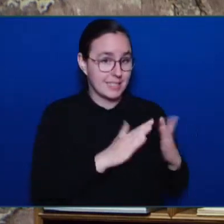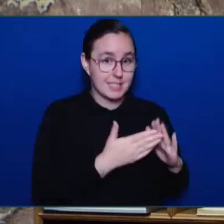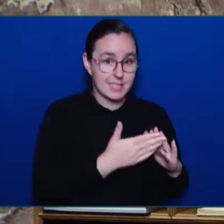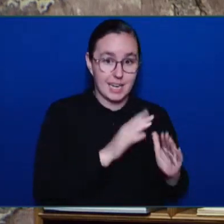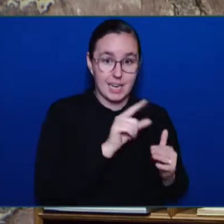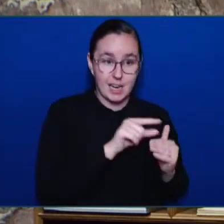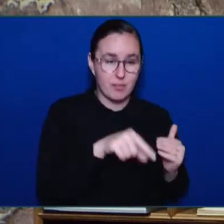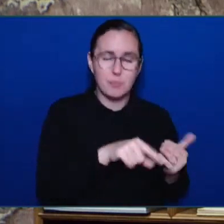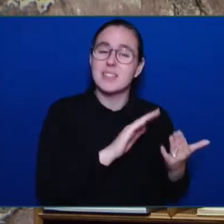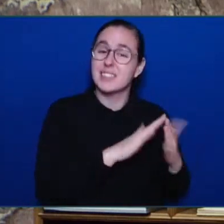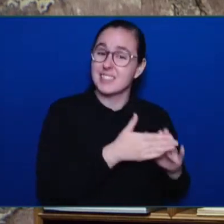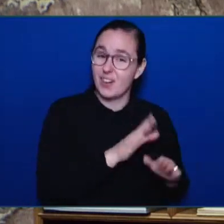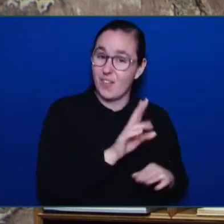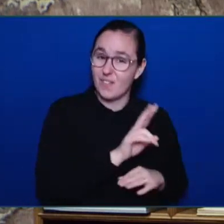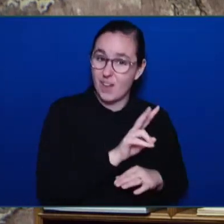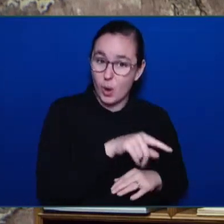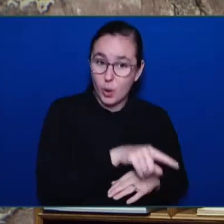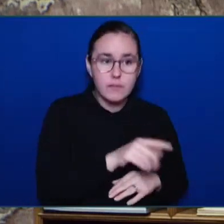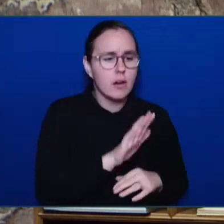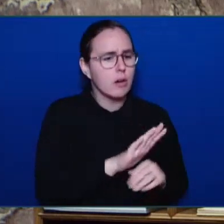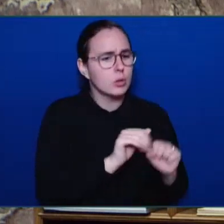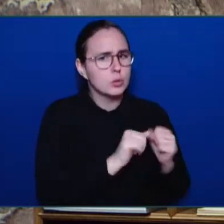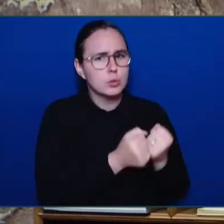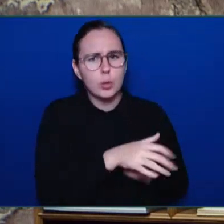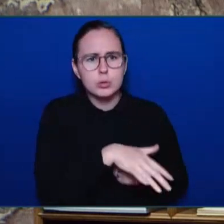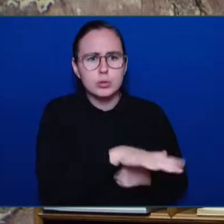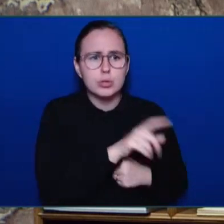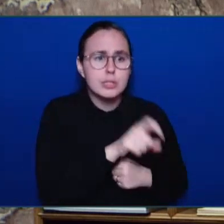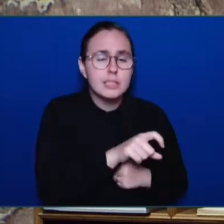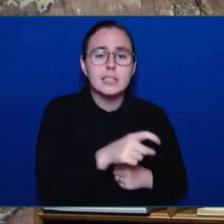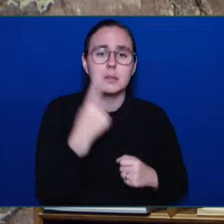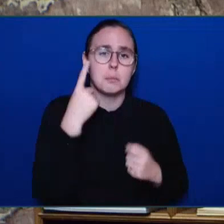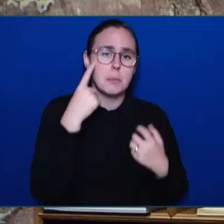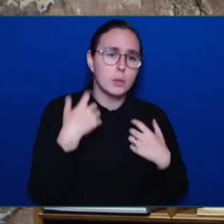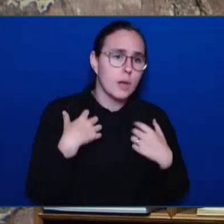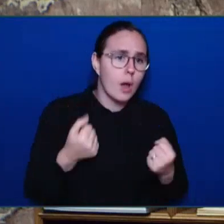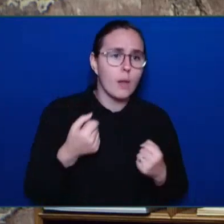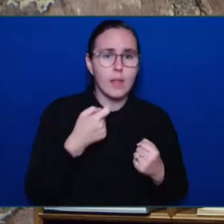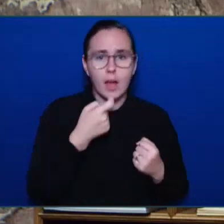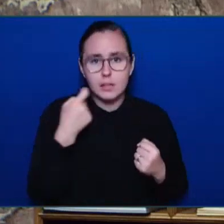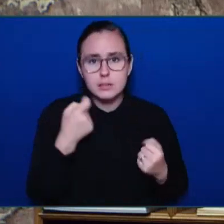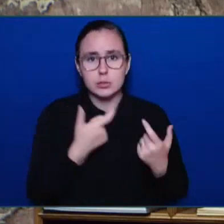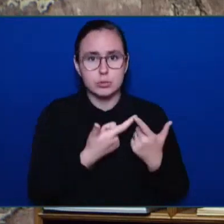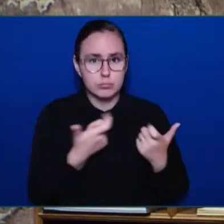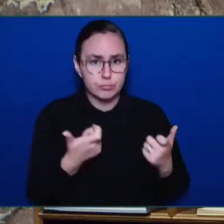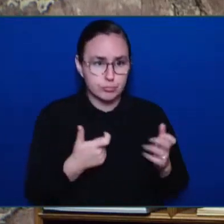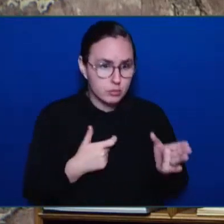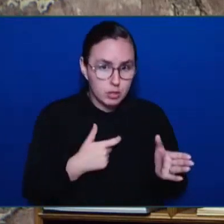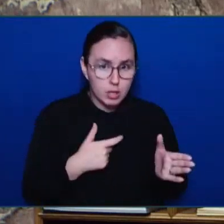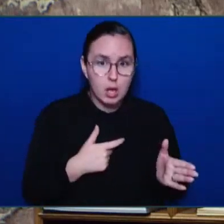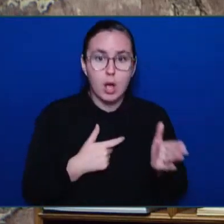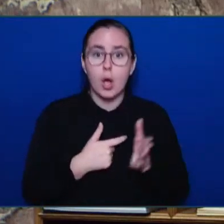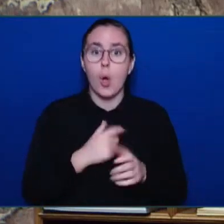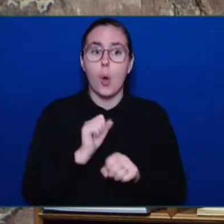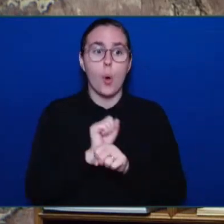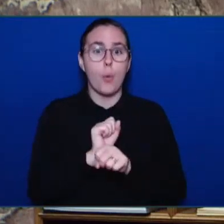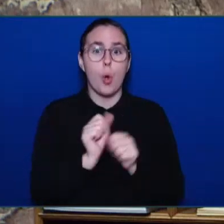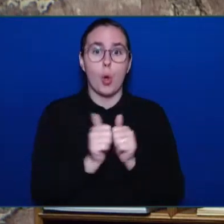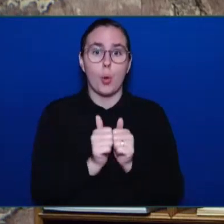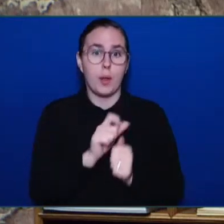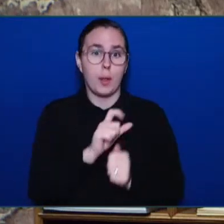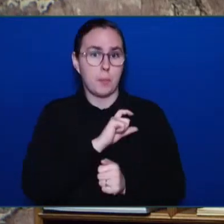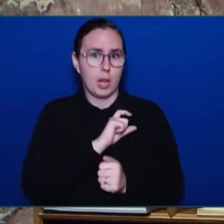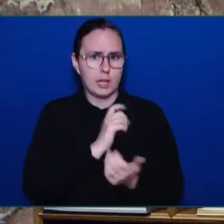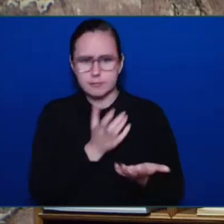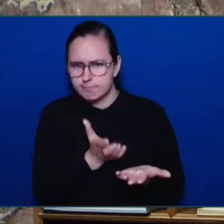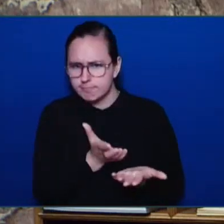addiction. It's working with police to identify the tools and the resources that they need to be able to do these kinds of sting operations, Honourable